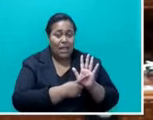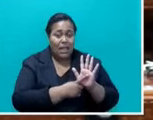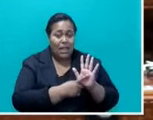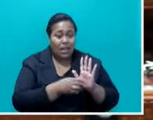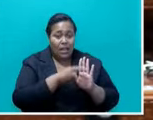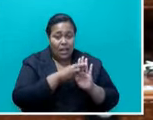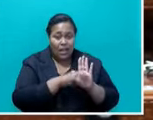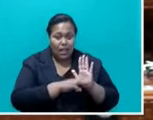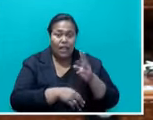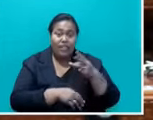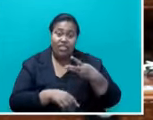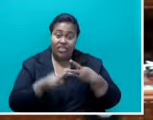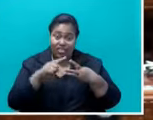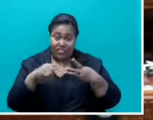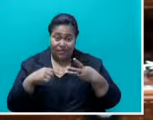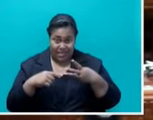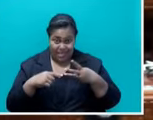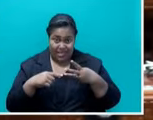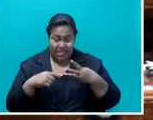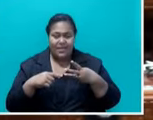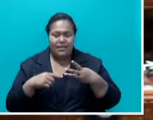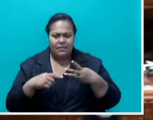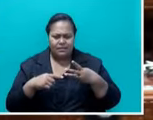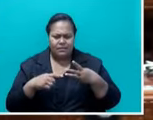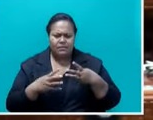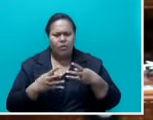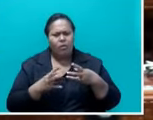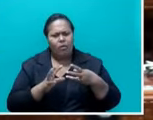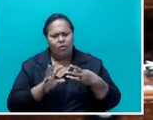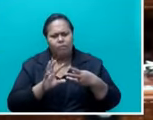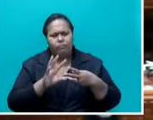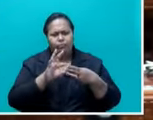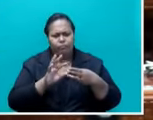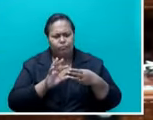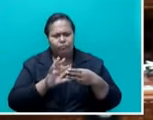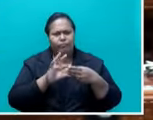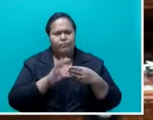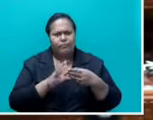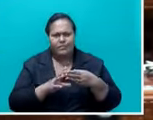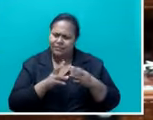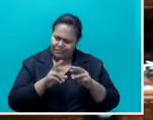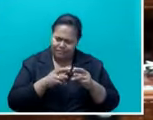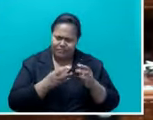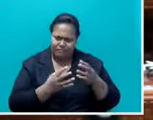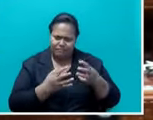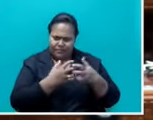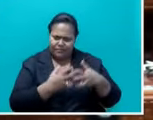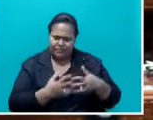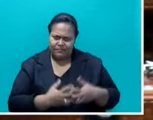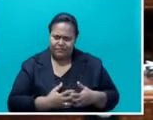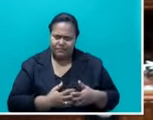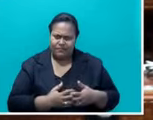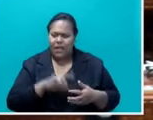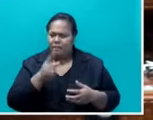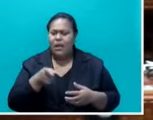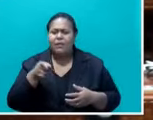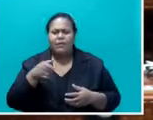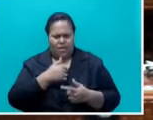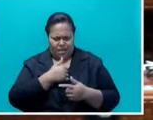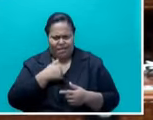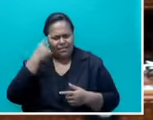towards Fiji First winning the 22 general elections. The targeted audience, Honorable Speaker, are, in my